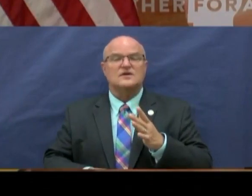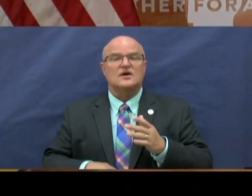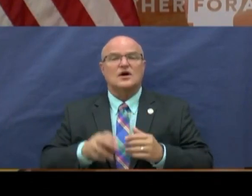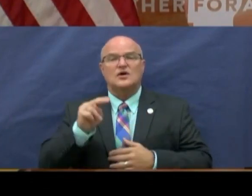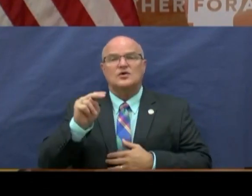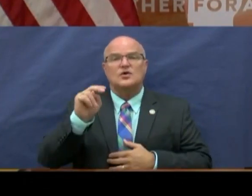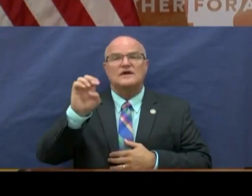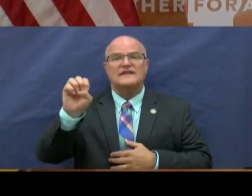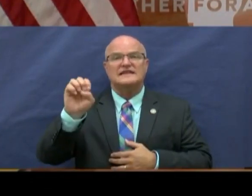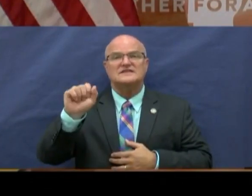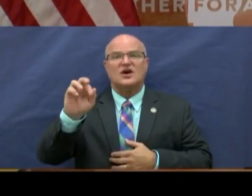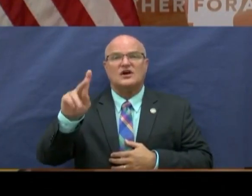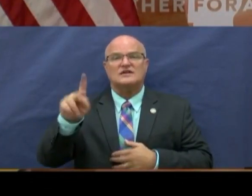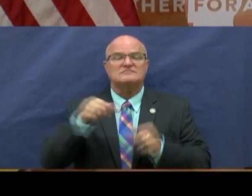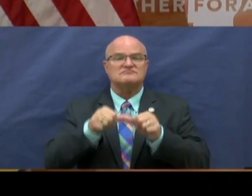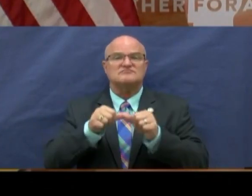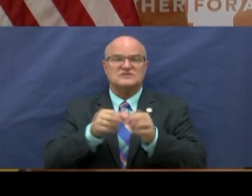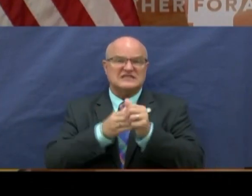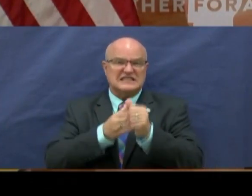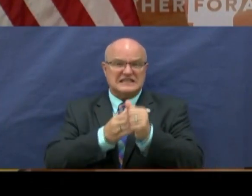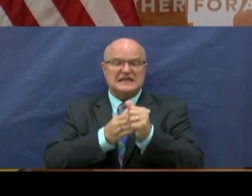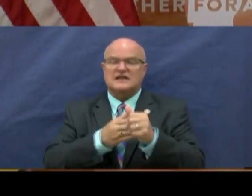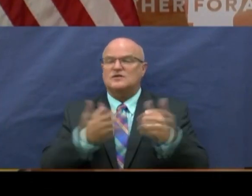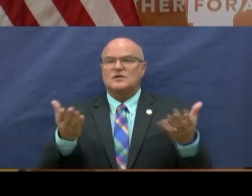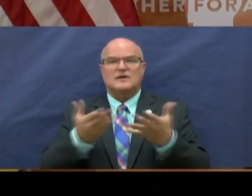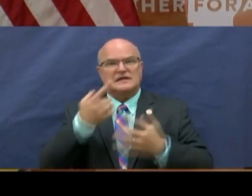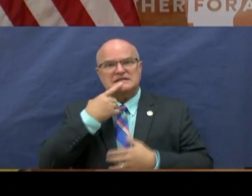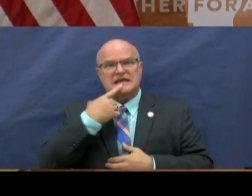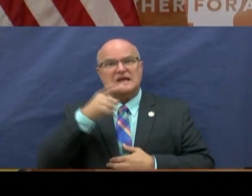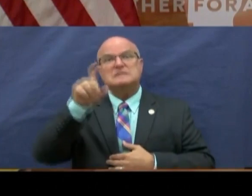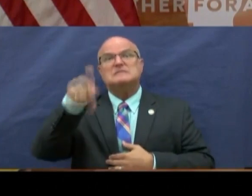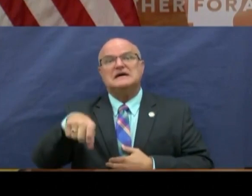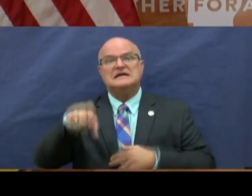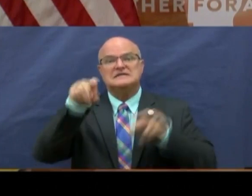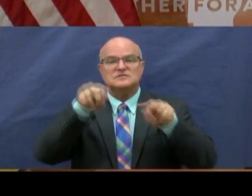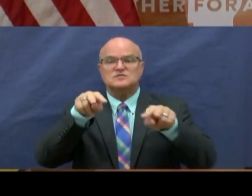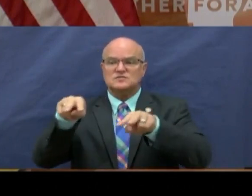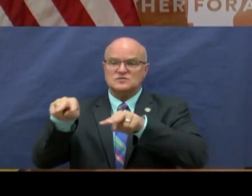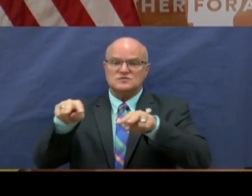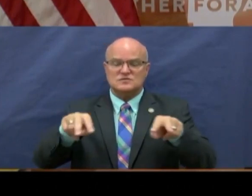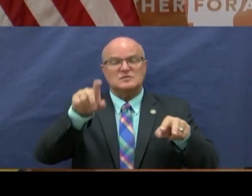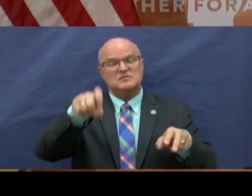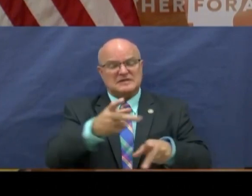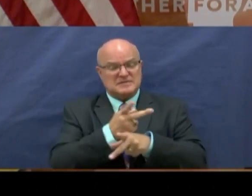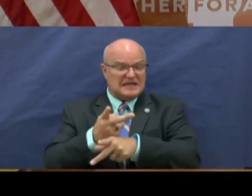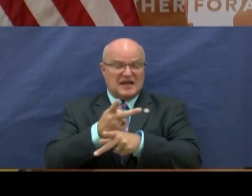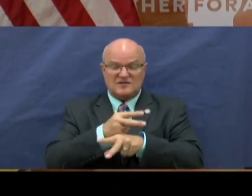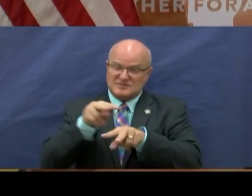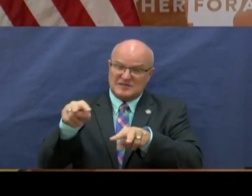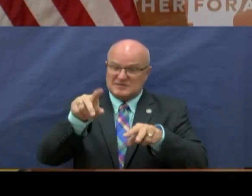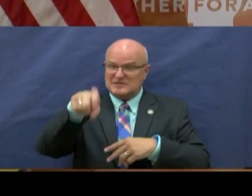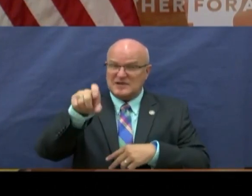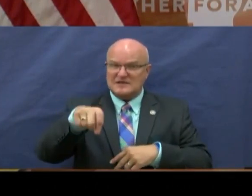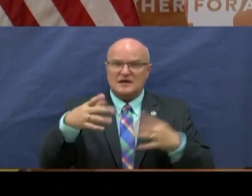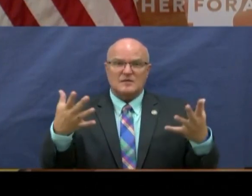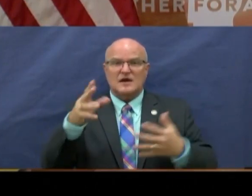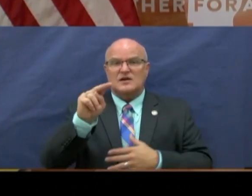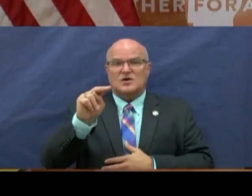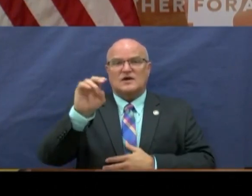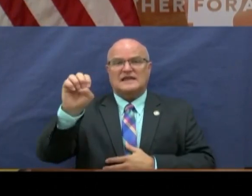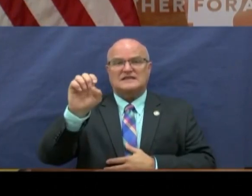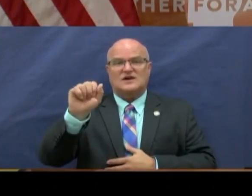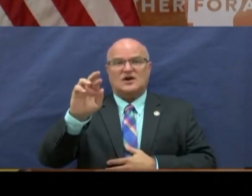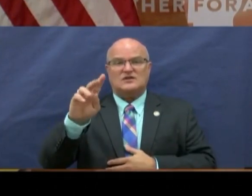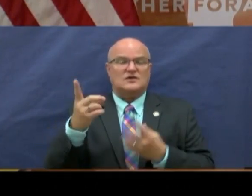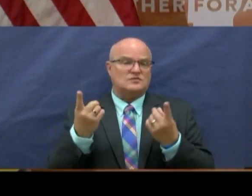Northeast Arkansas continues to lead. We've been up here saying that we have to look out for each other, What is Northeast Arkansas going